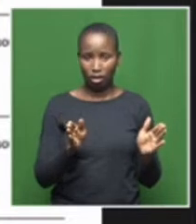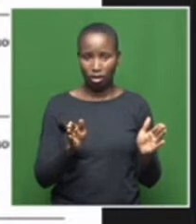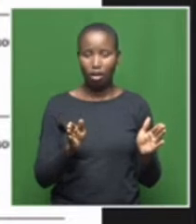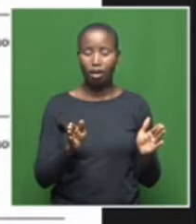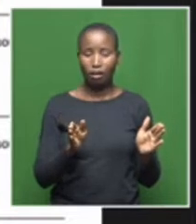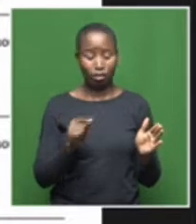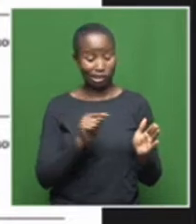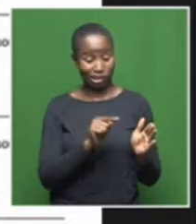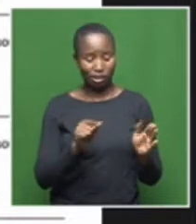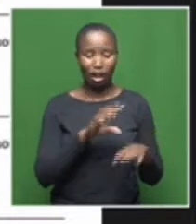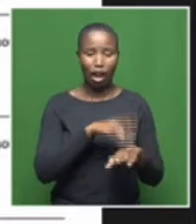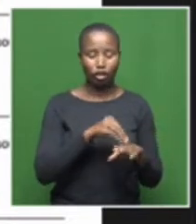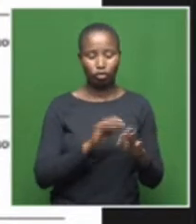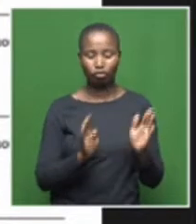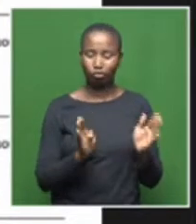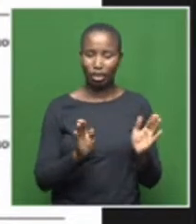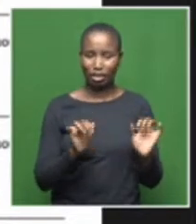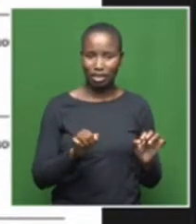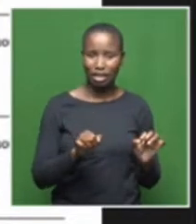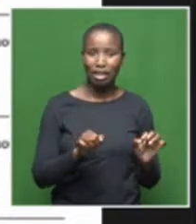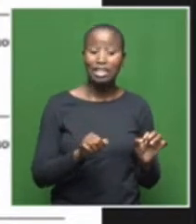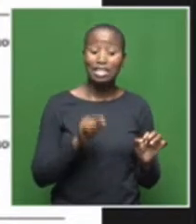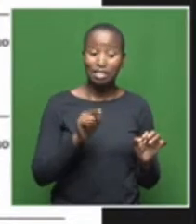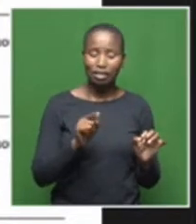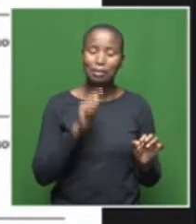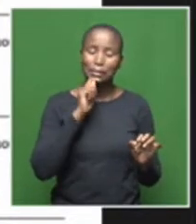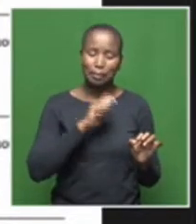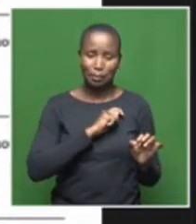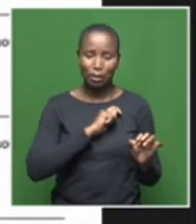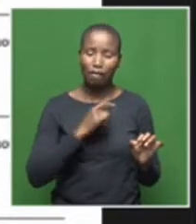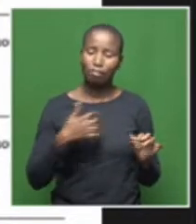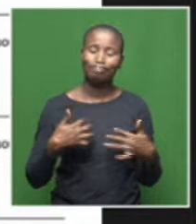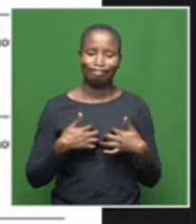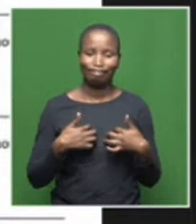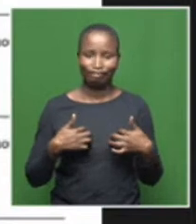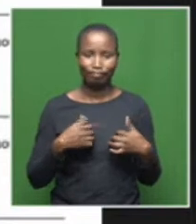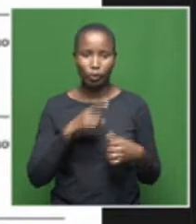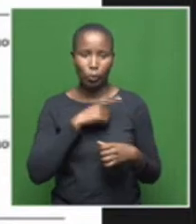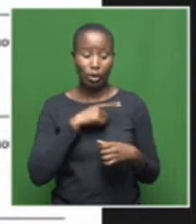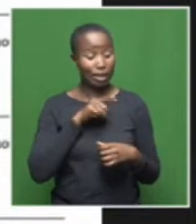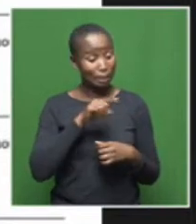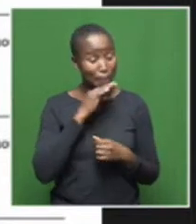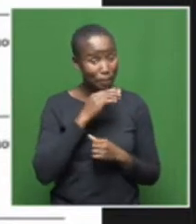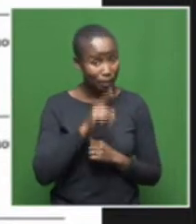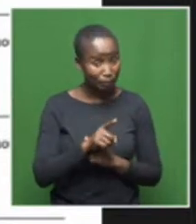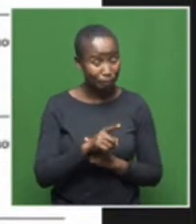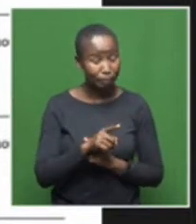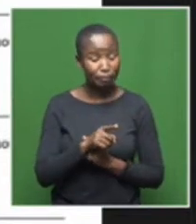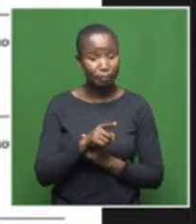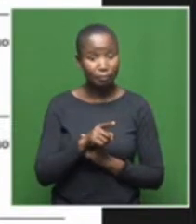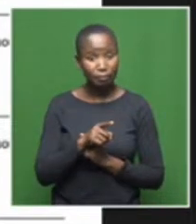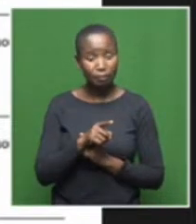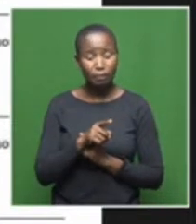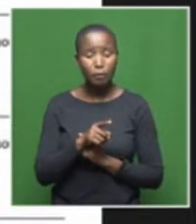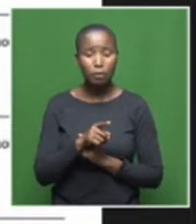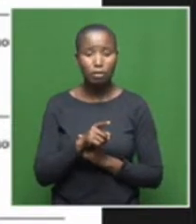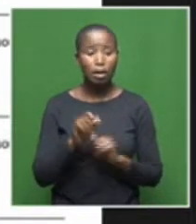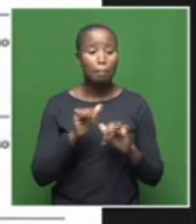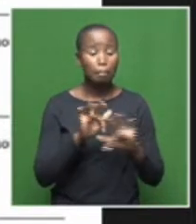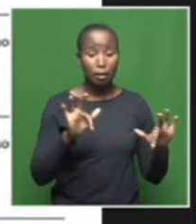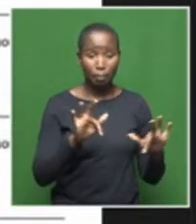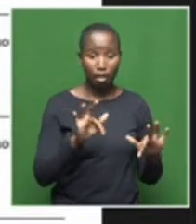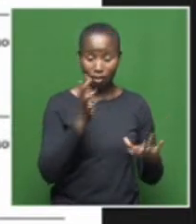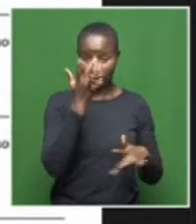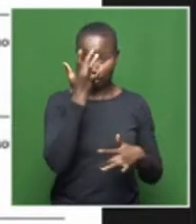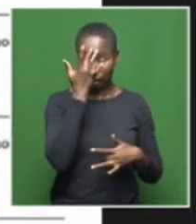age cohort, which is obviously worrying that it means that we're getting more positivity,